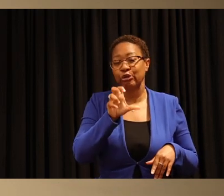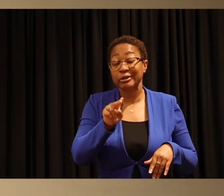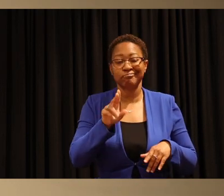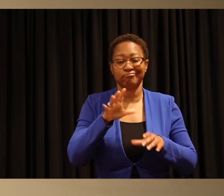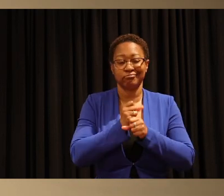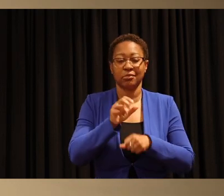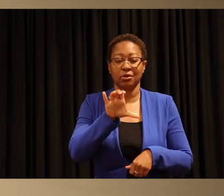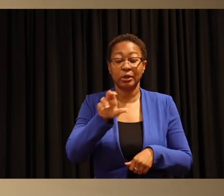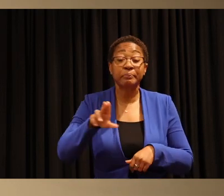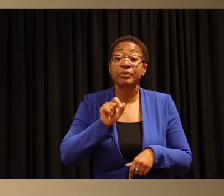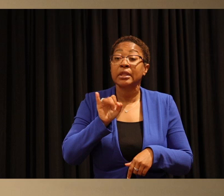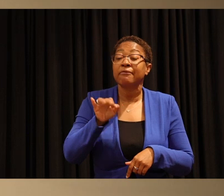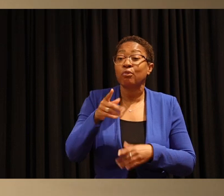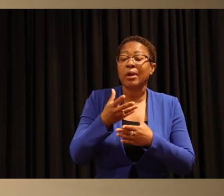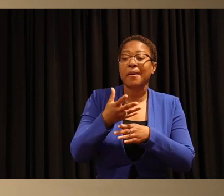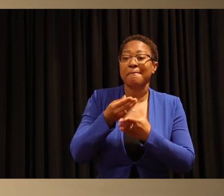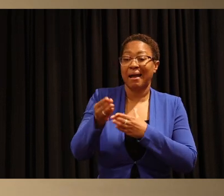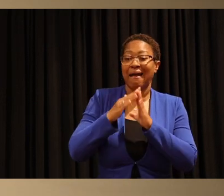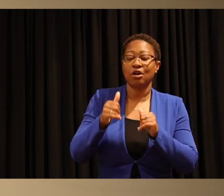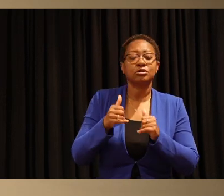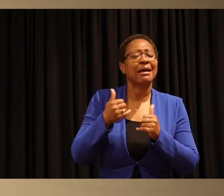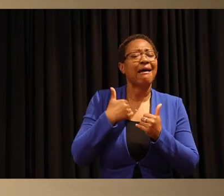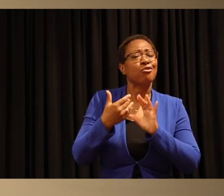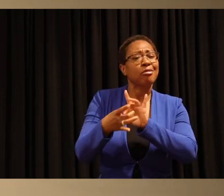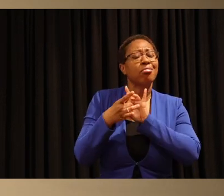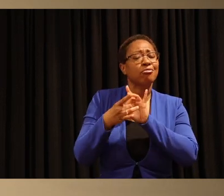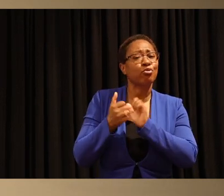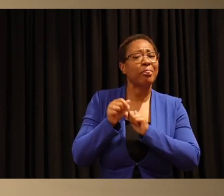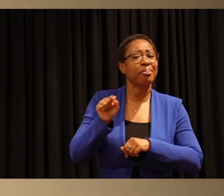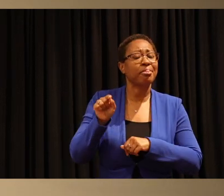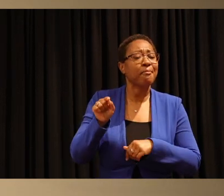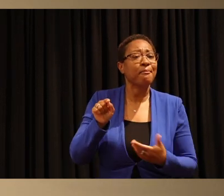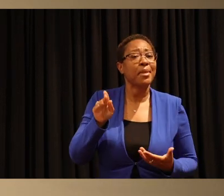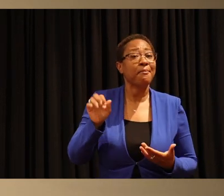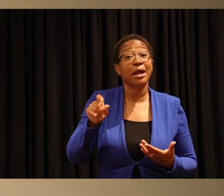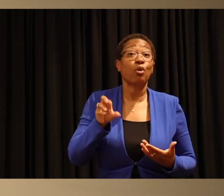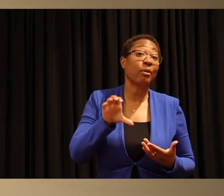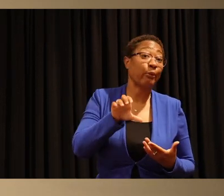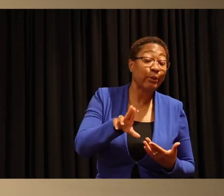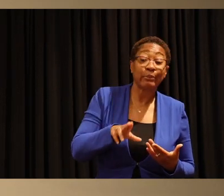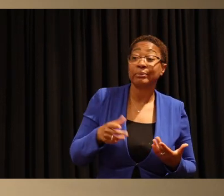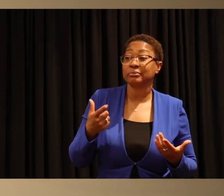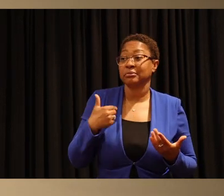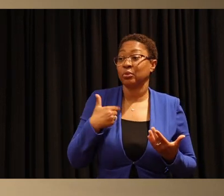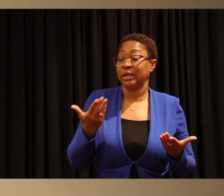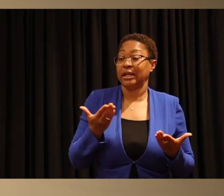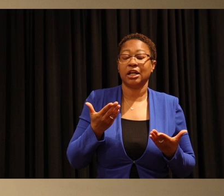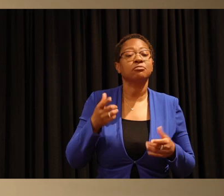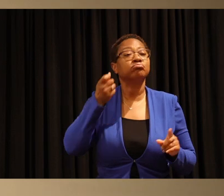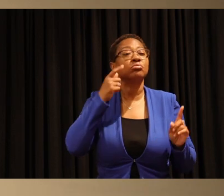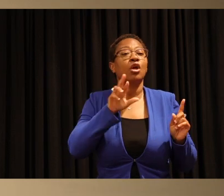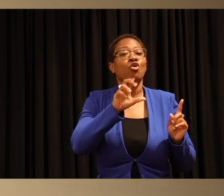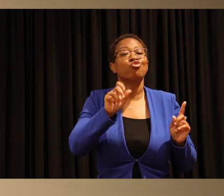a house, try to start a relationship with the bank or a credit union. You can also get a, we're sitting here in Rocket Mortgage,